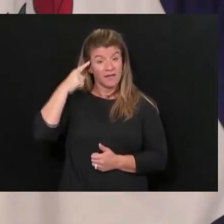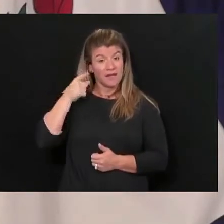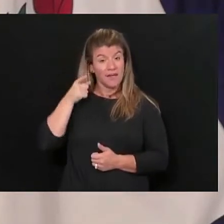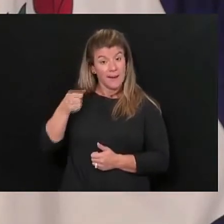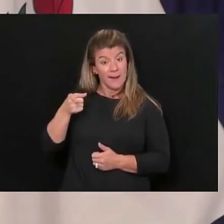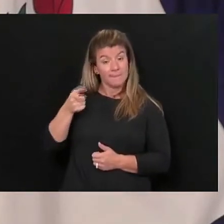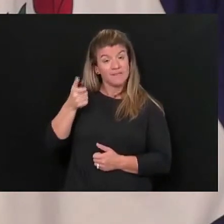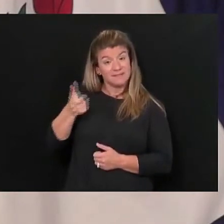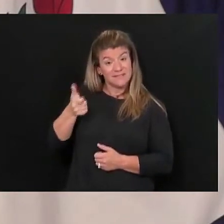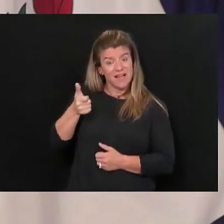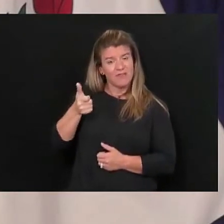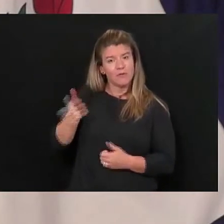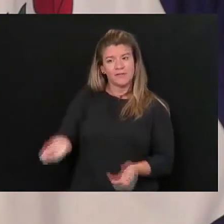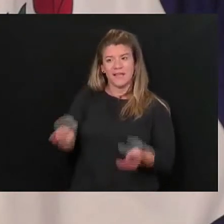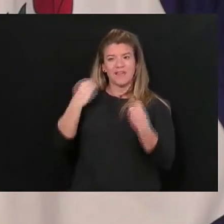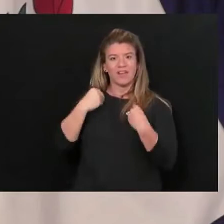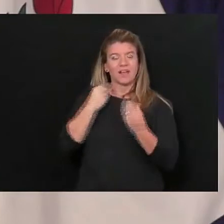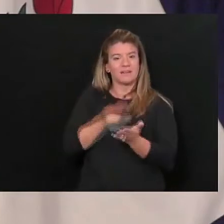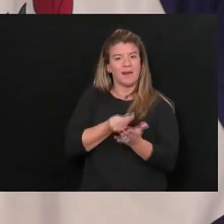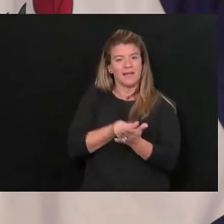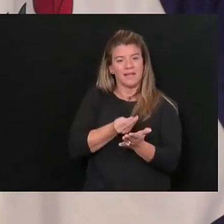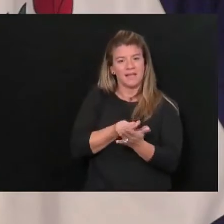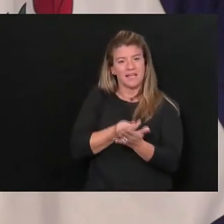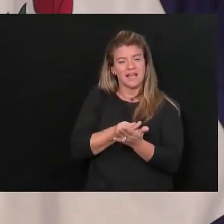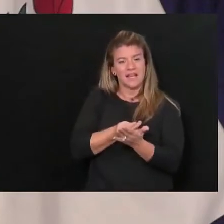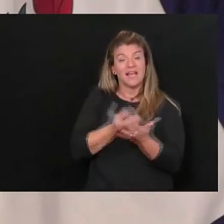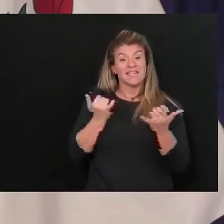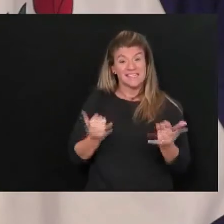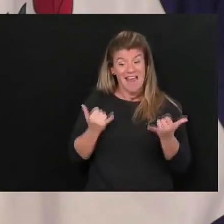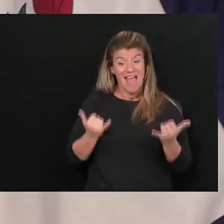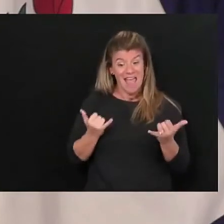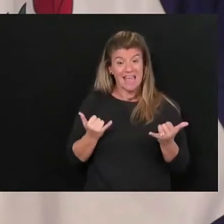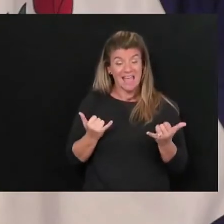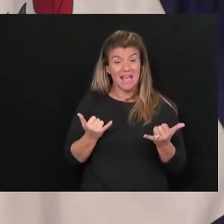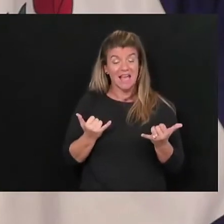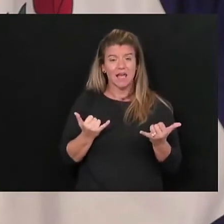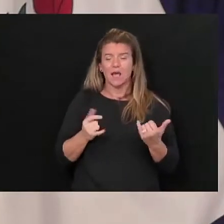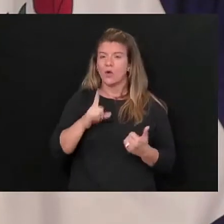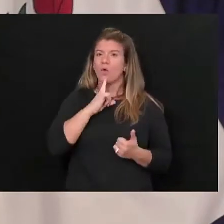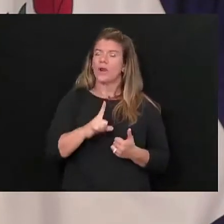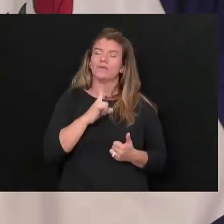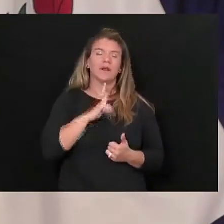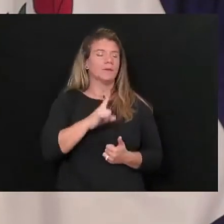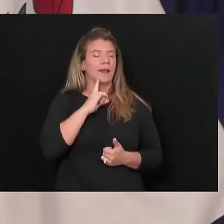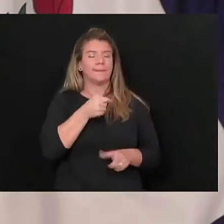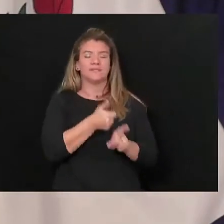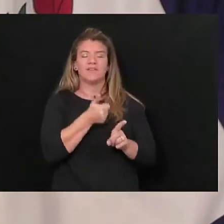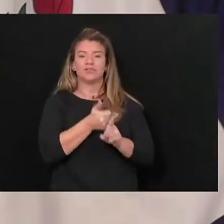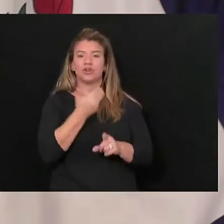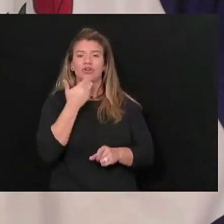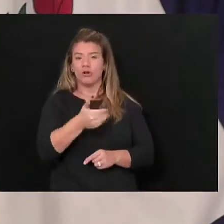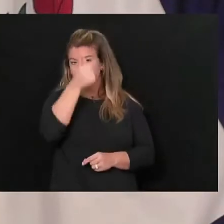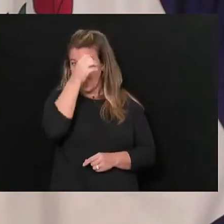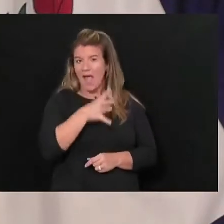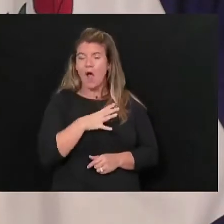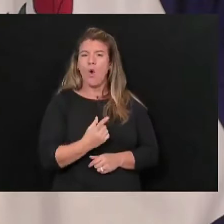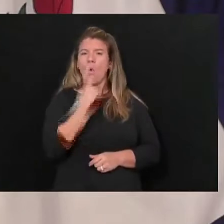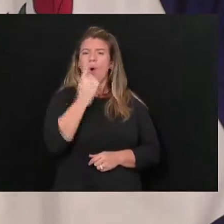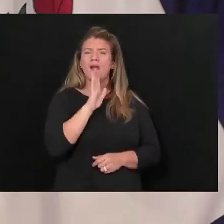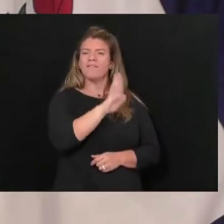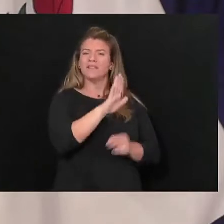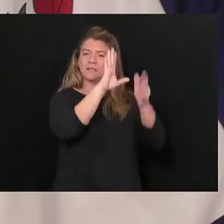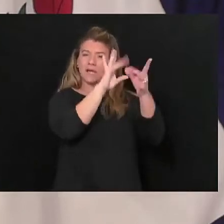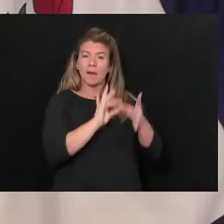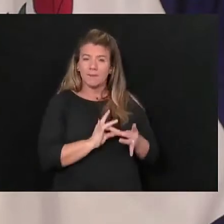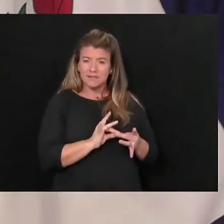and basically awarding us and giving us the monies today, a really good man and everything. But one of the things he spoke on was the fact